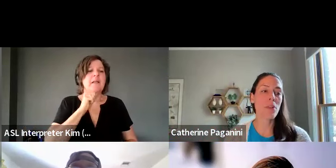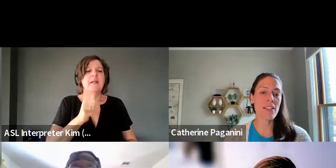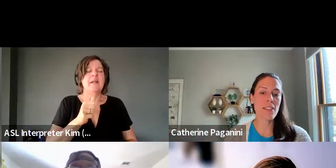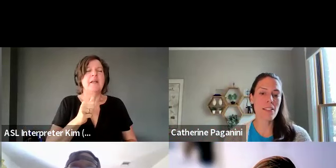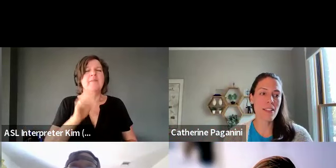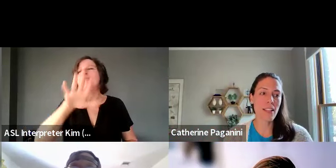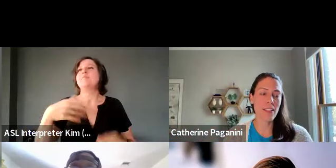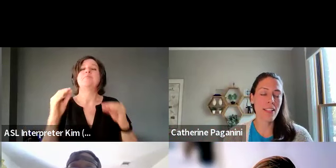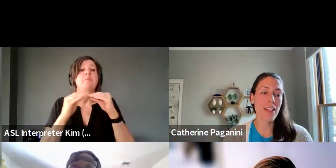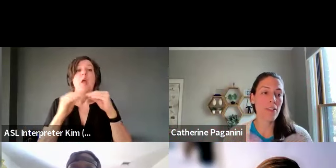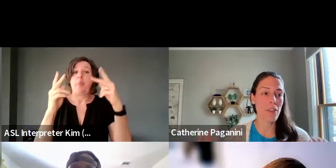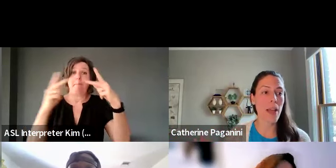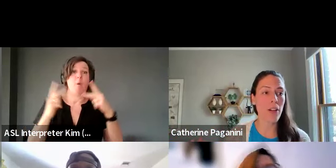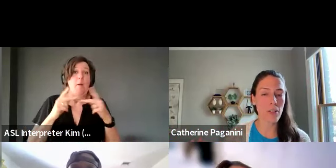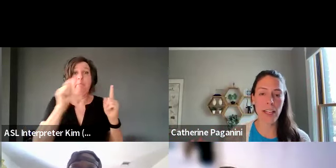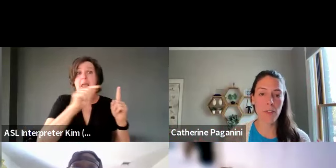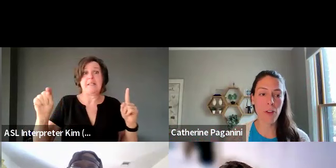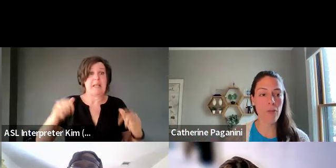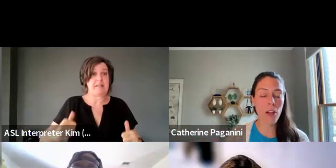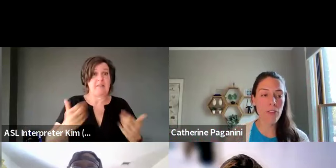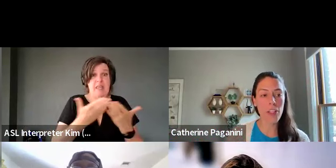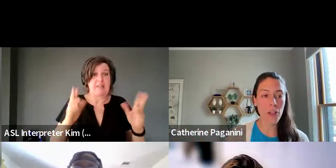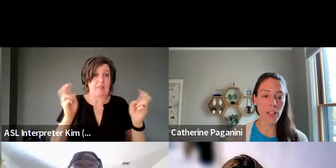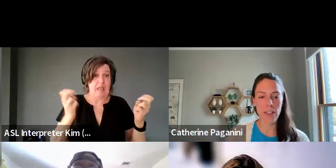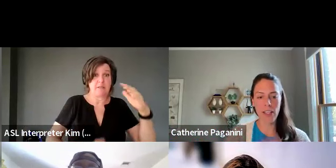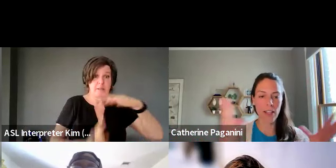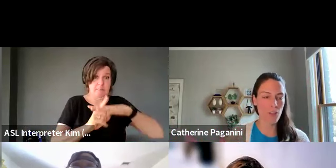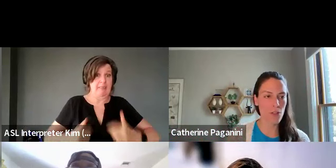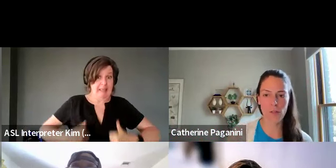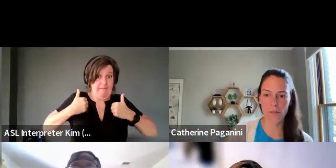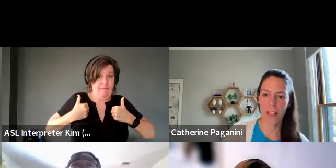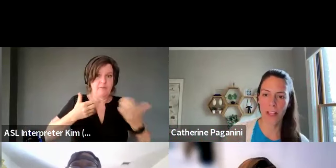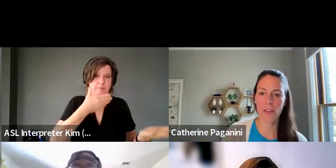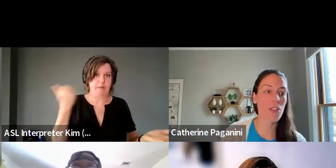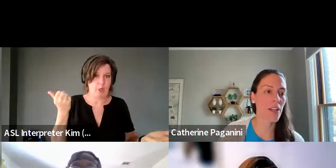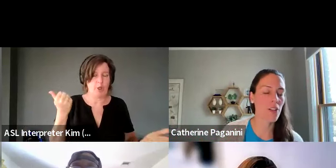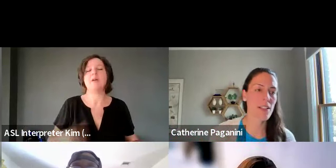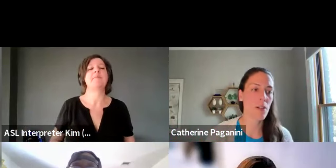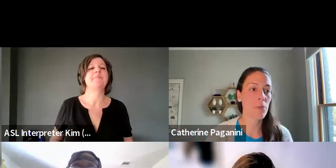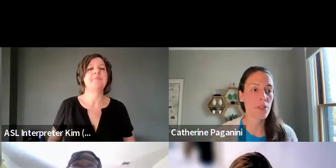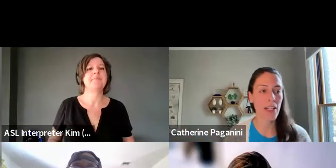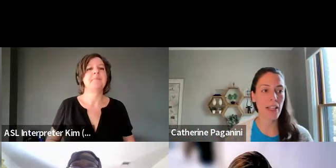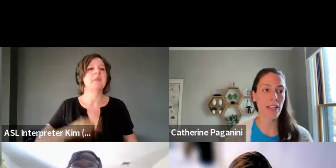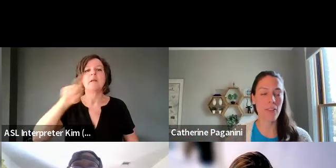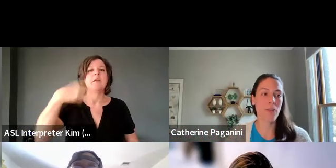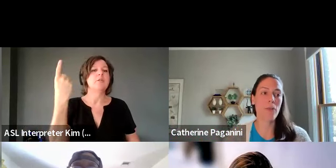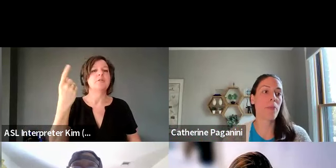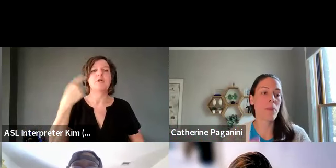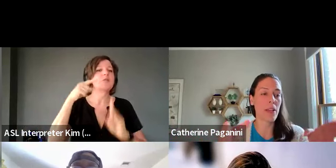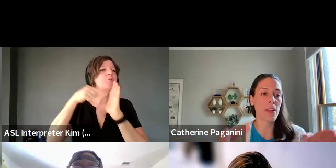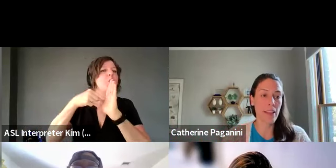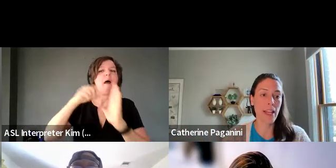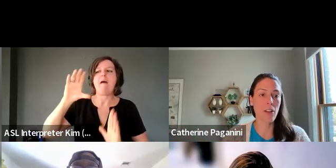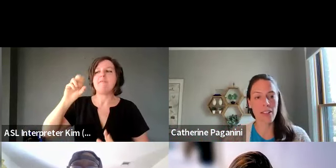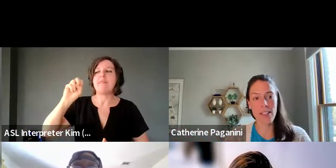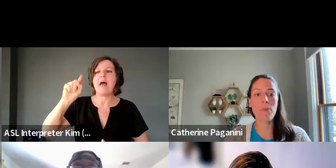I mean, the more places these things live, the better, right? Like if you have one video, like again, just to have the container example, right? Like